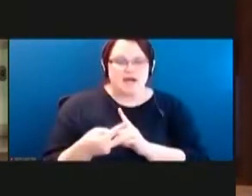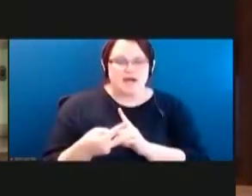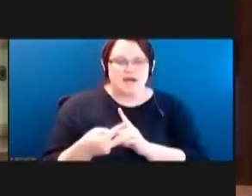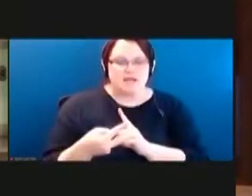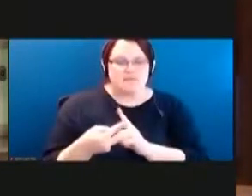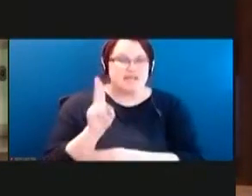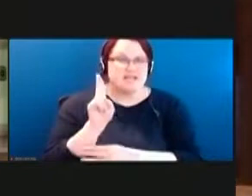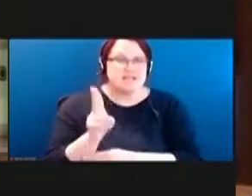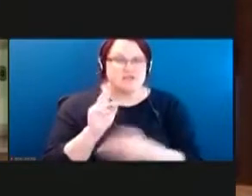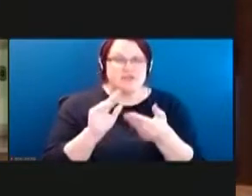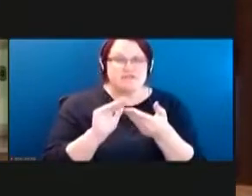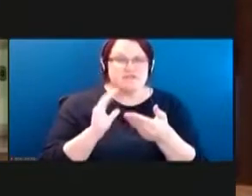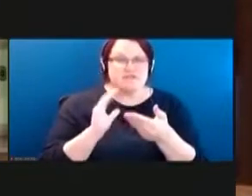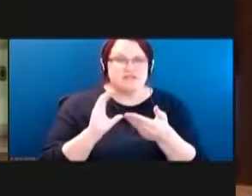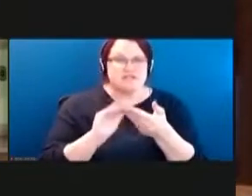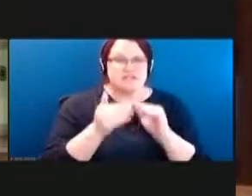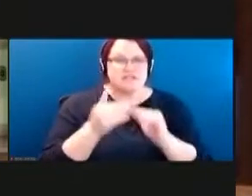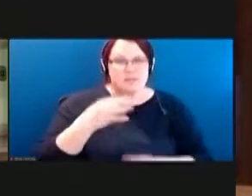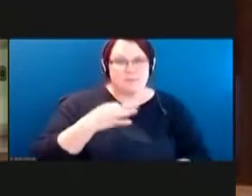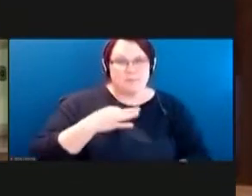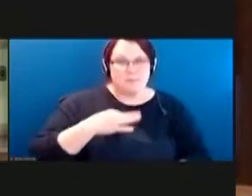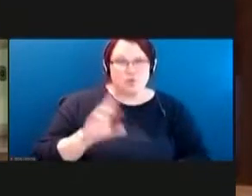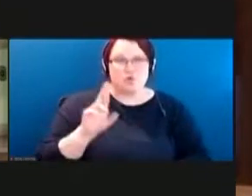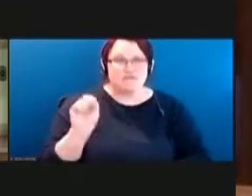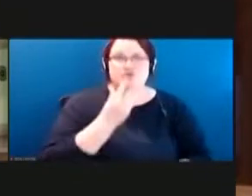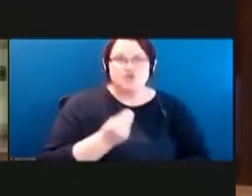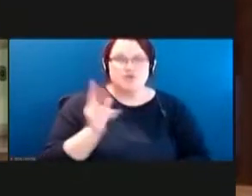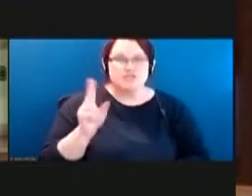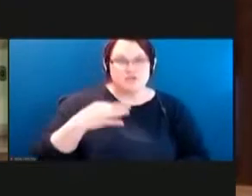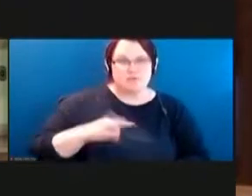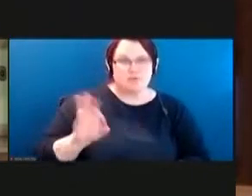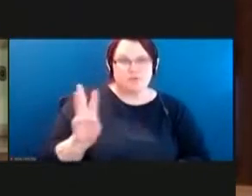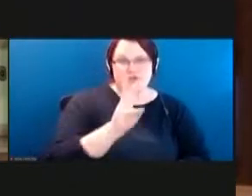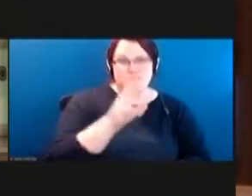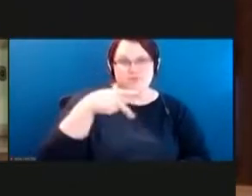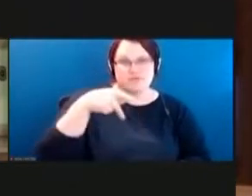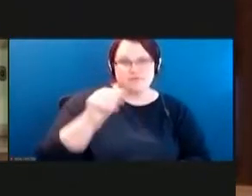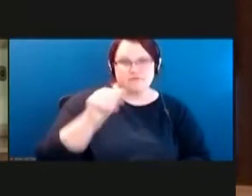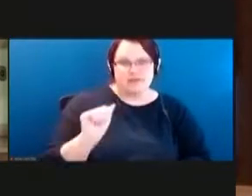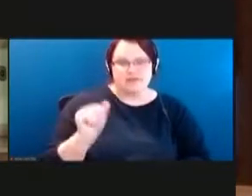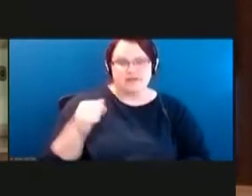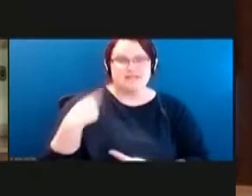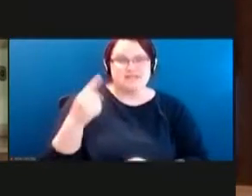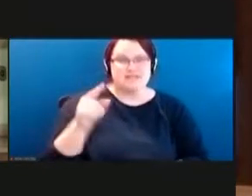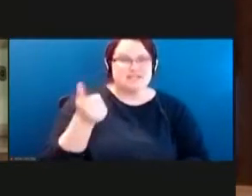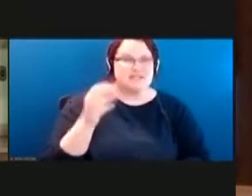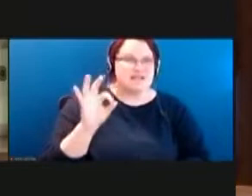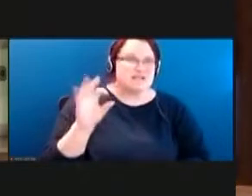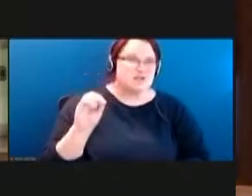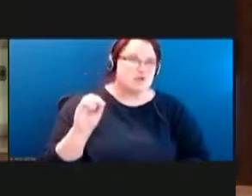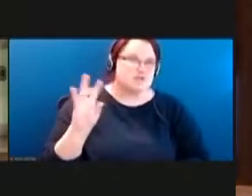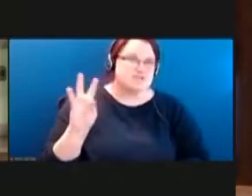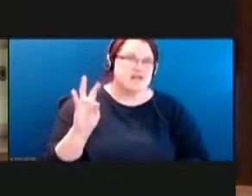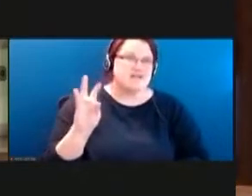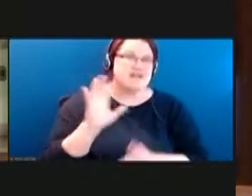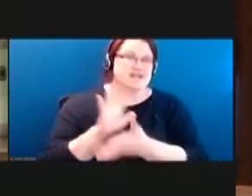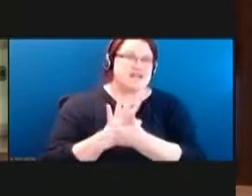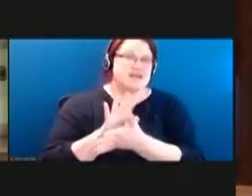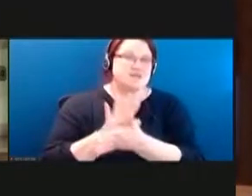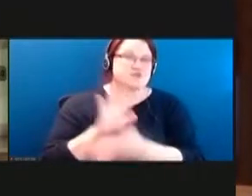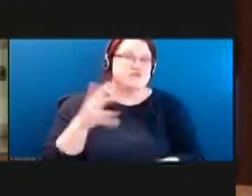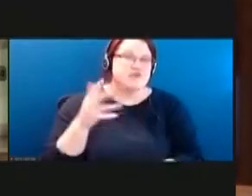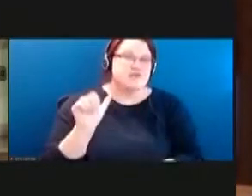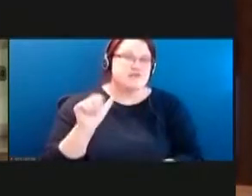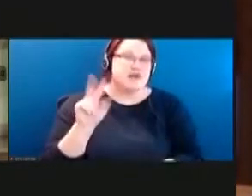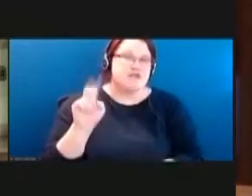is associated with Jewish history of Pittsburgh and Western Pennsylvania. Since 1907, its campus on Fifth Avenue in Shadyside has